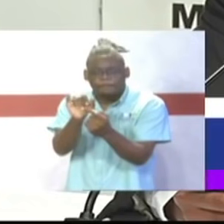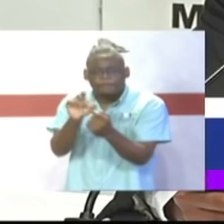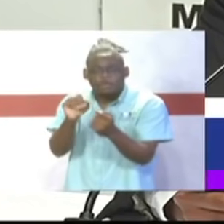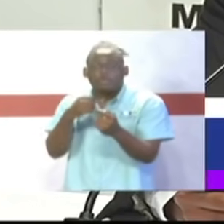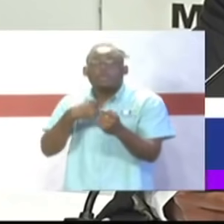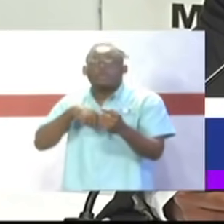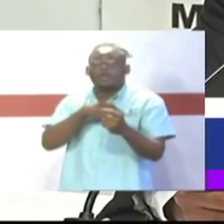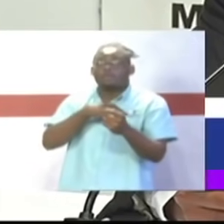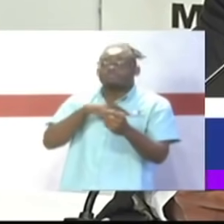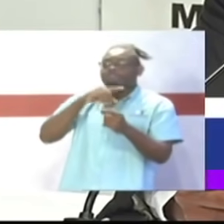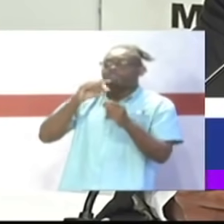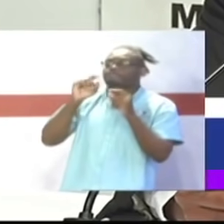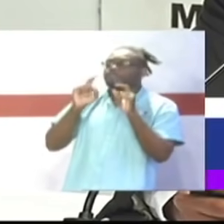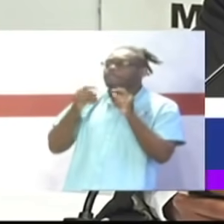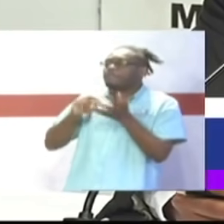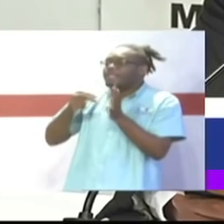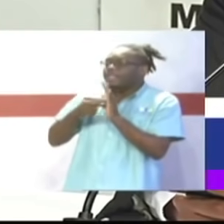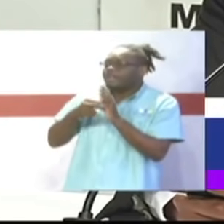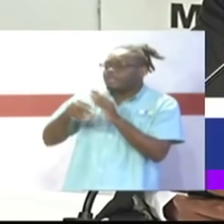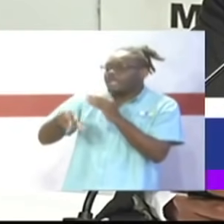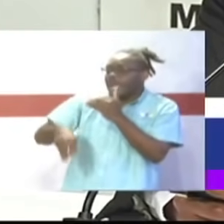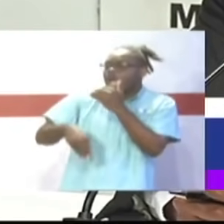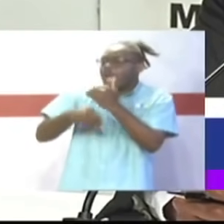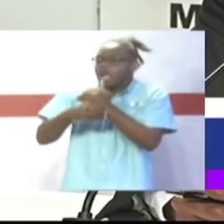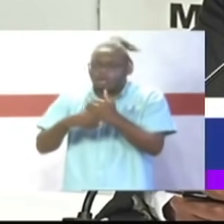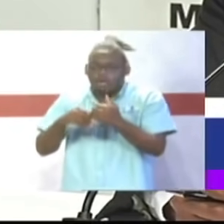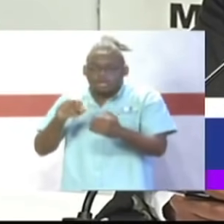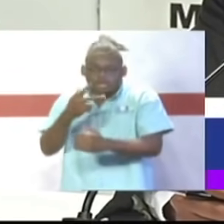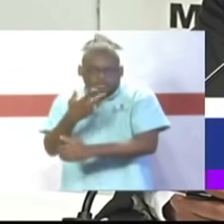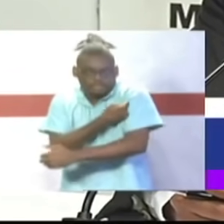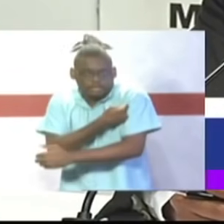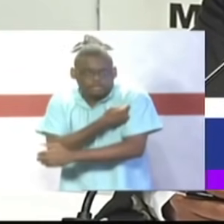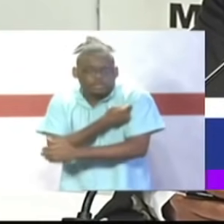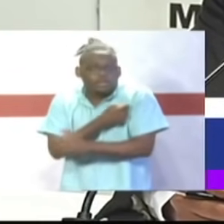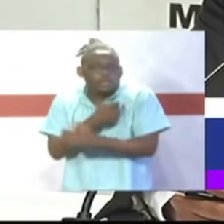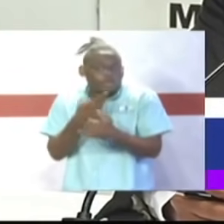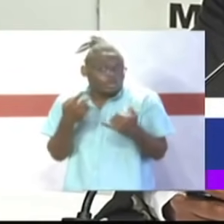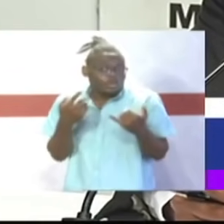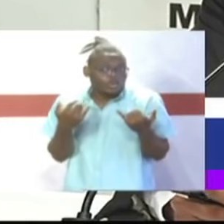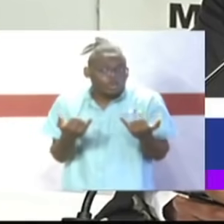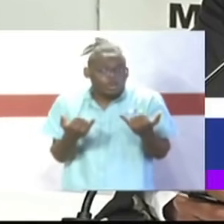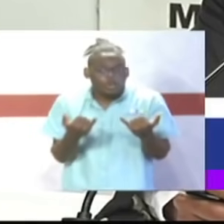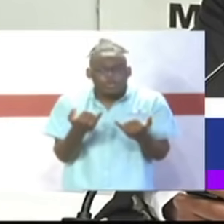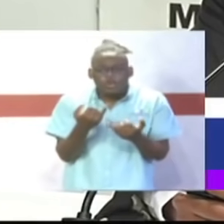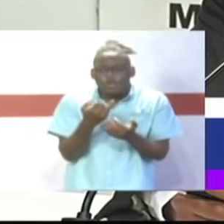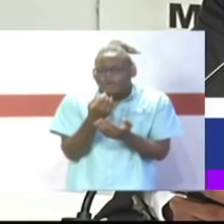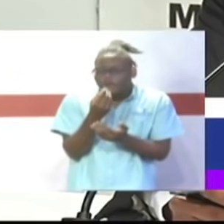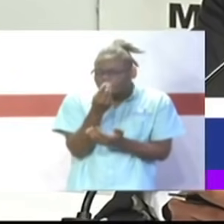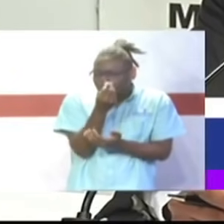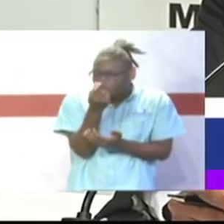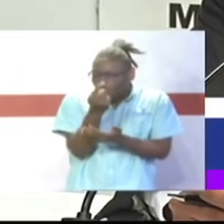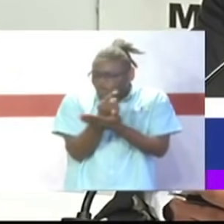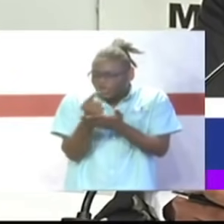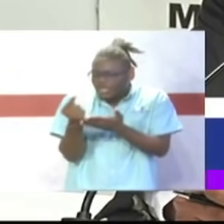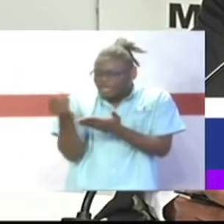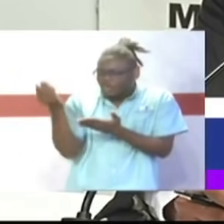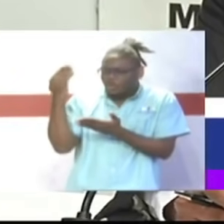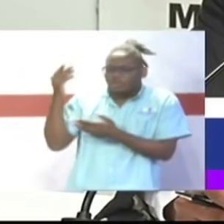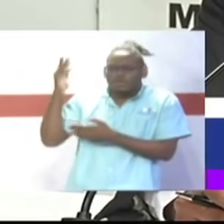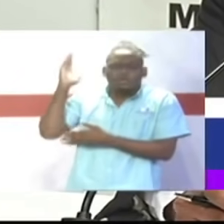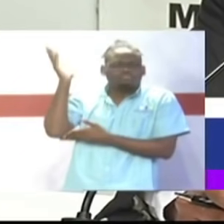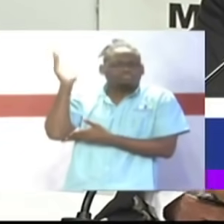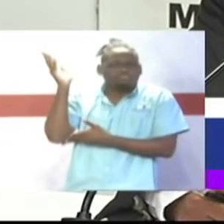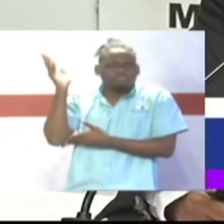booster doses for all types of vaccines. A couple of weeks ago, there would have been a presentation to all World Health Organization